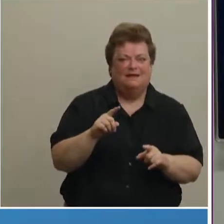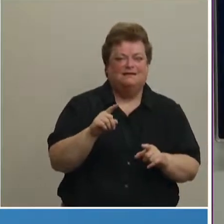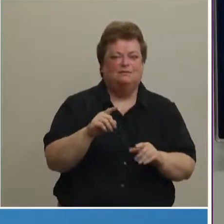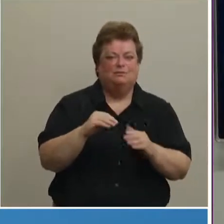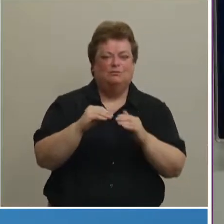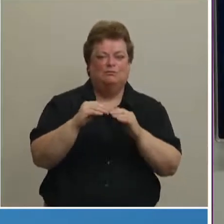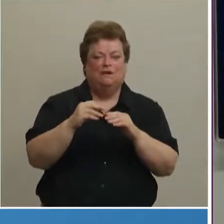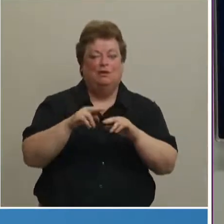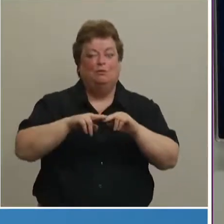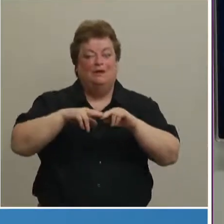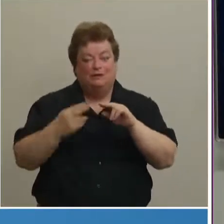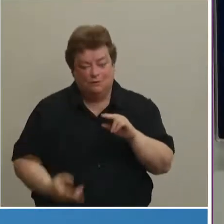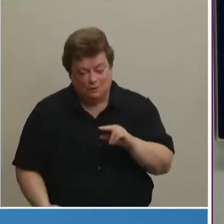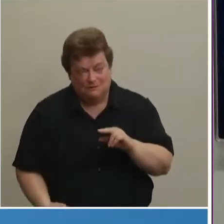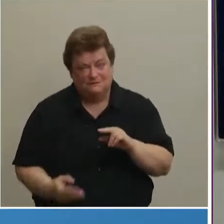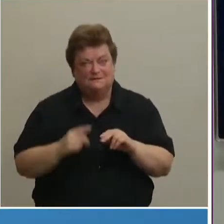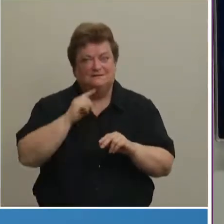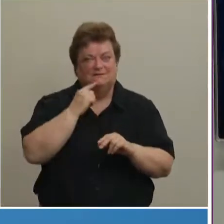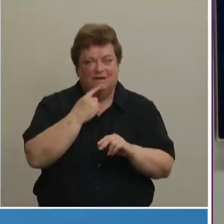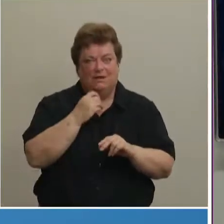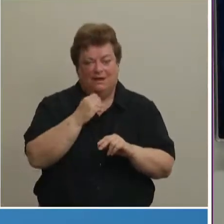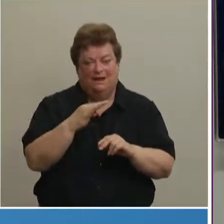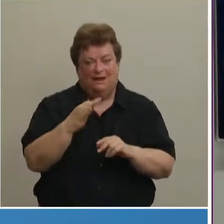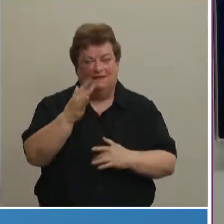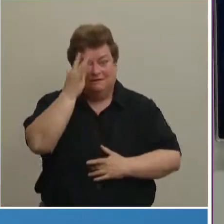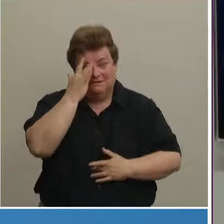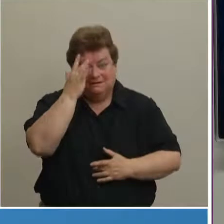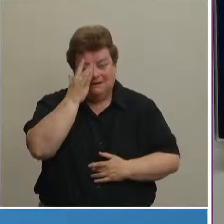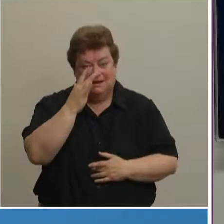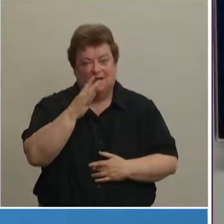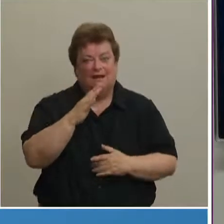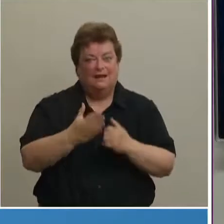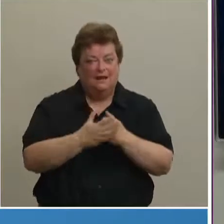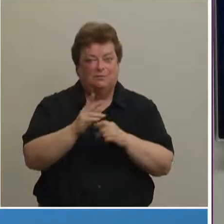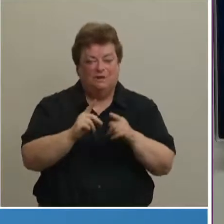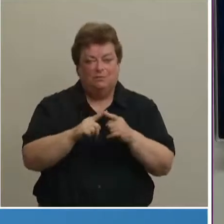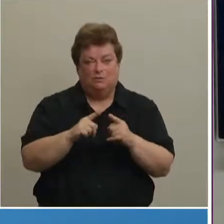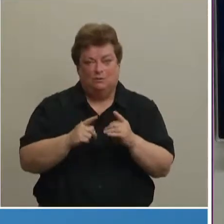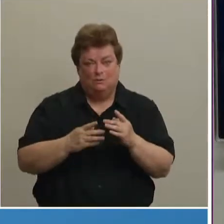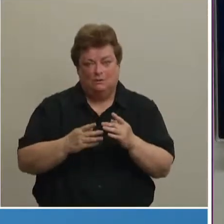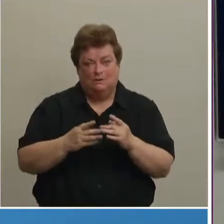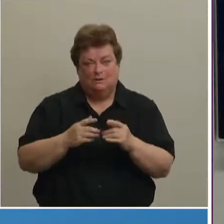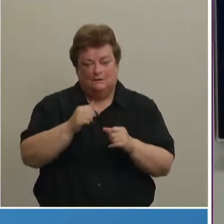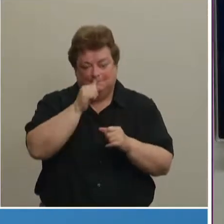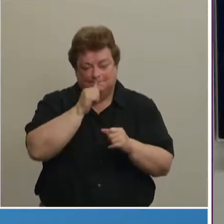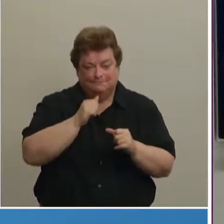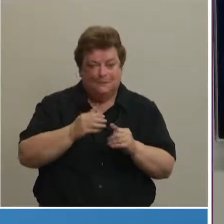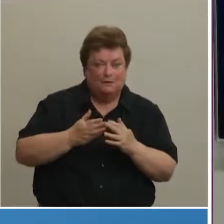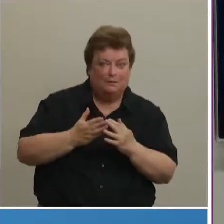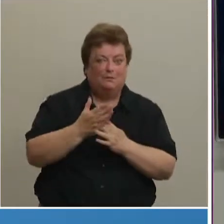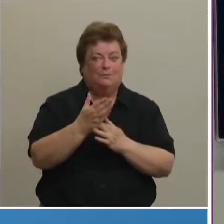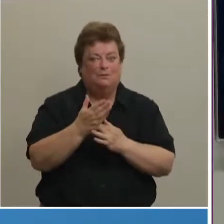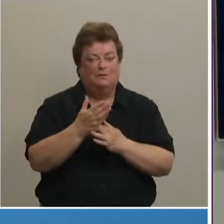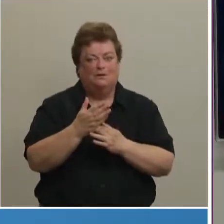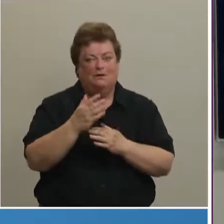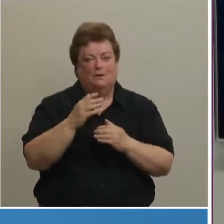severity of outcomes and helps people get through this pandemic with that, a